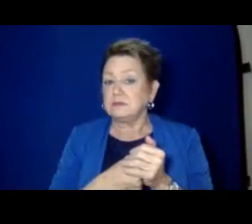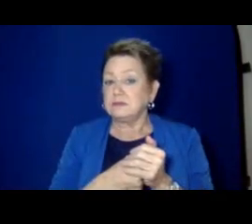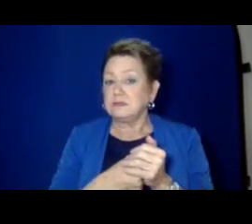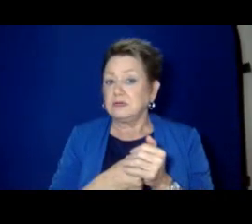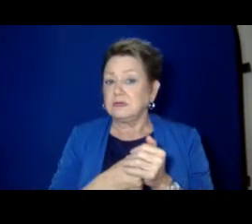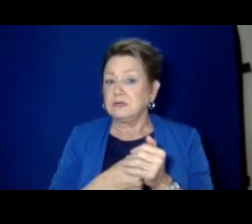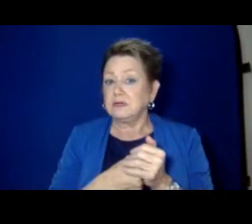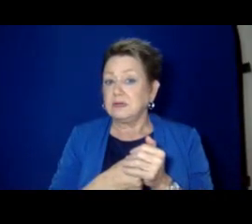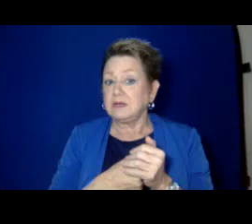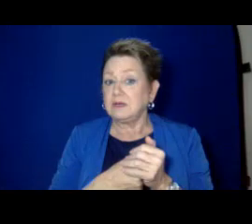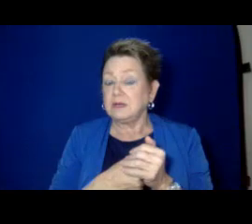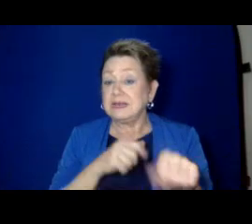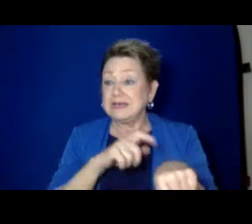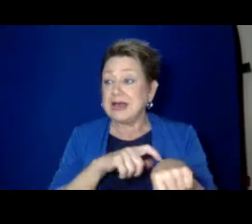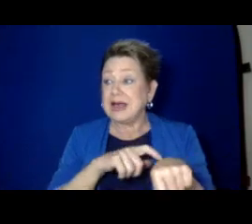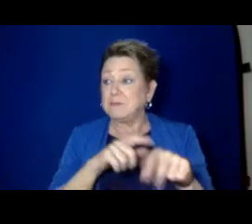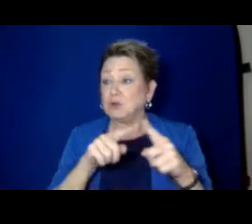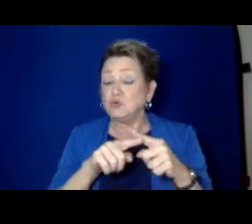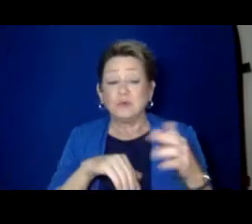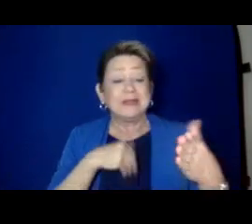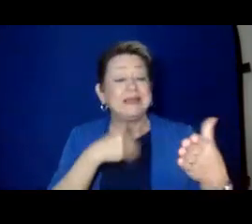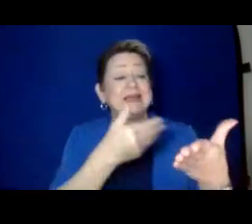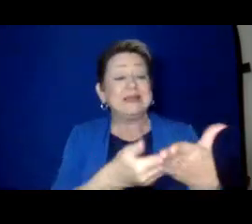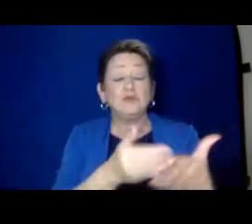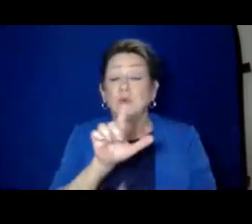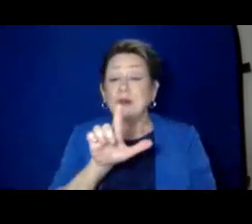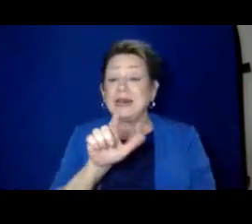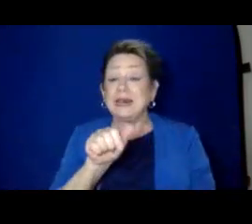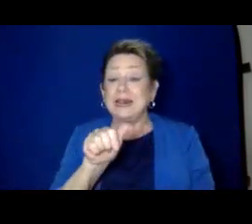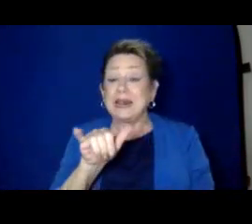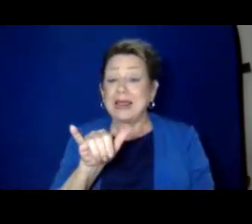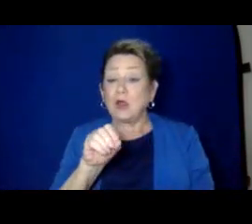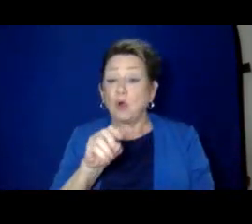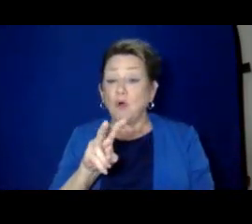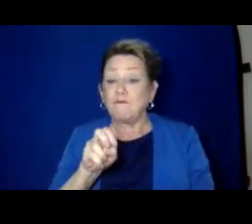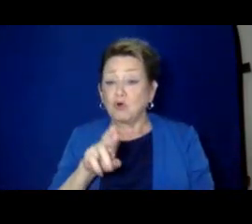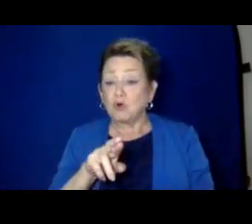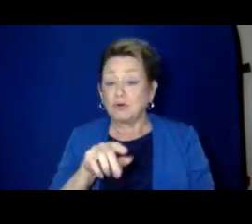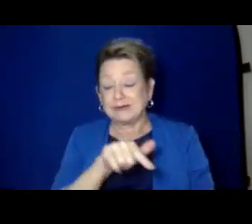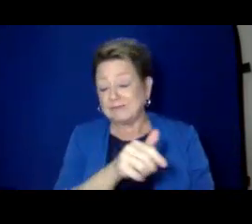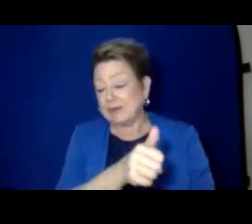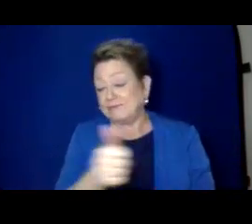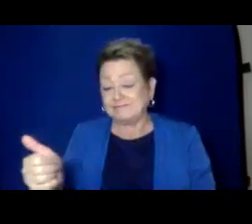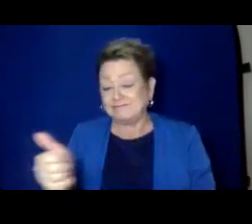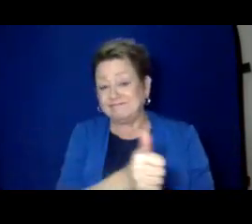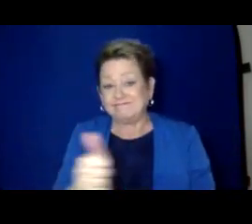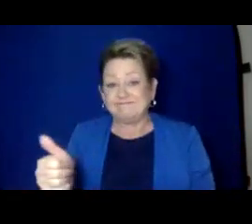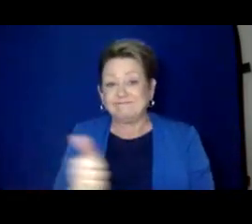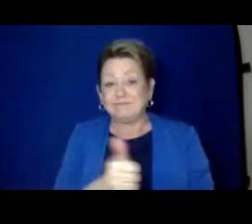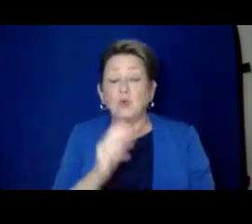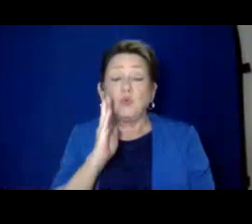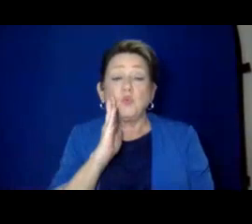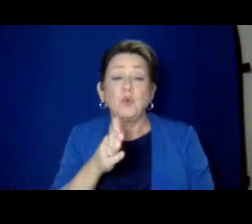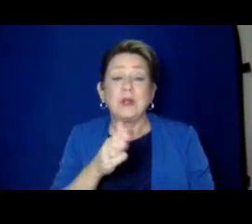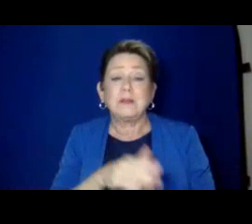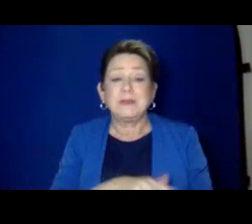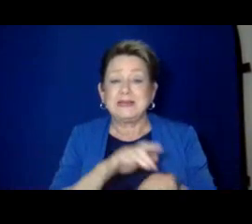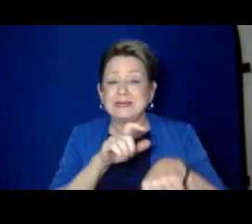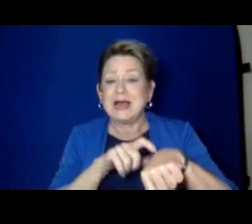deadhead, to the layover, and vice versa back to the stop. Yeah, so there will